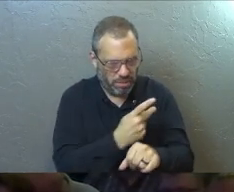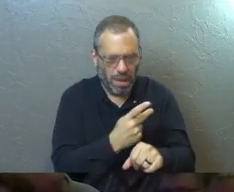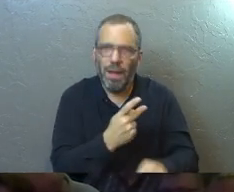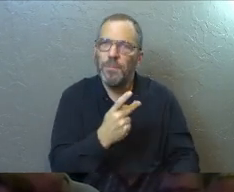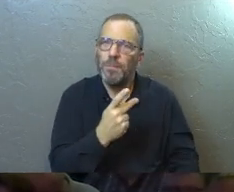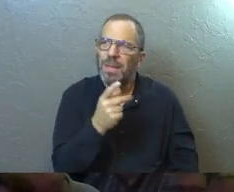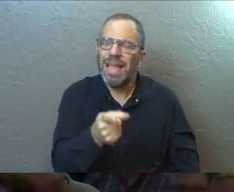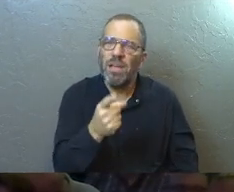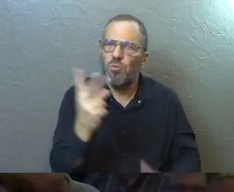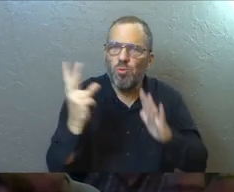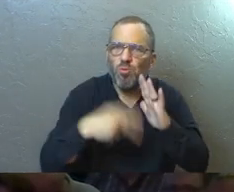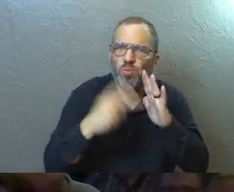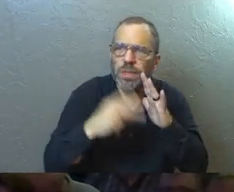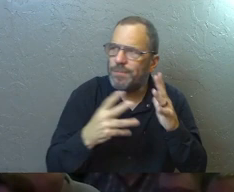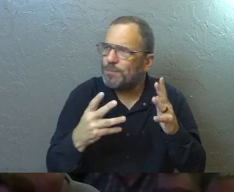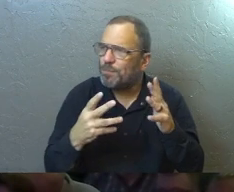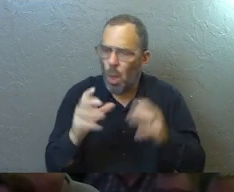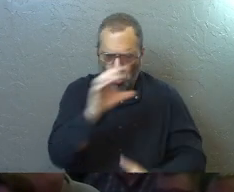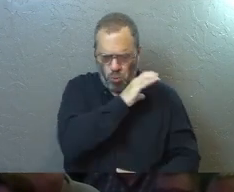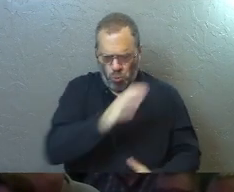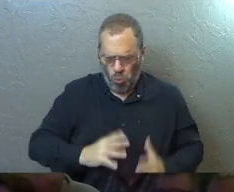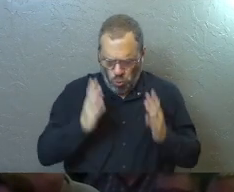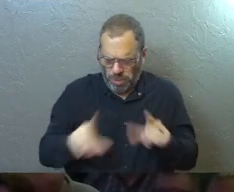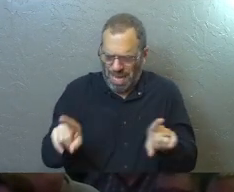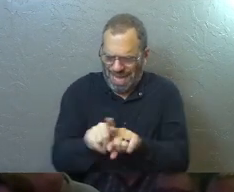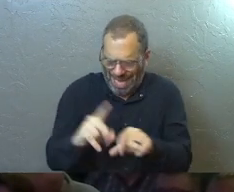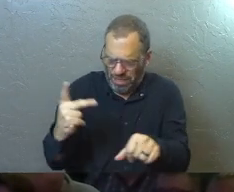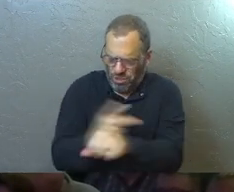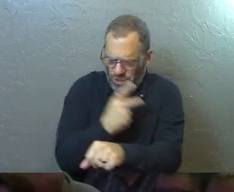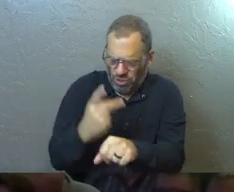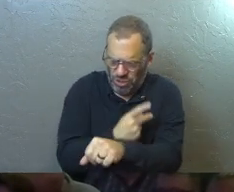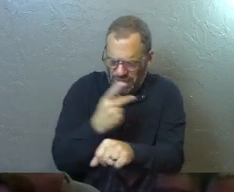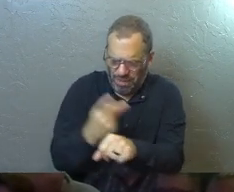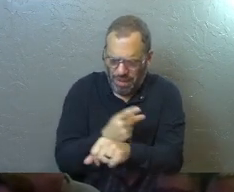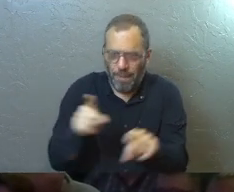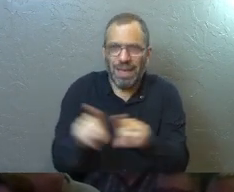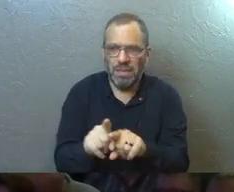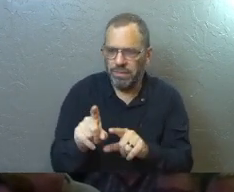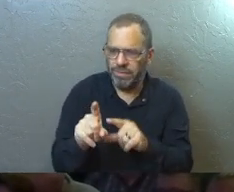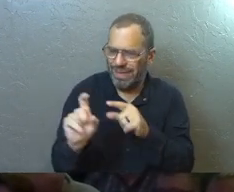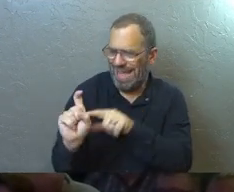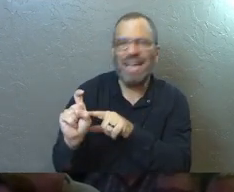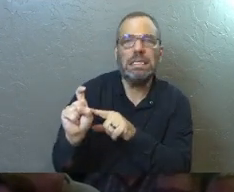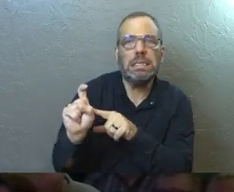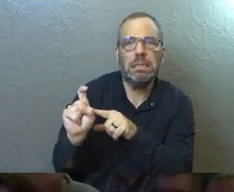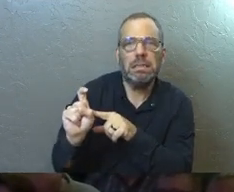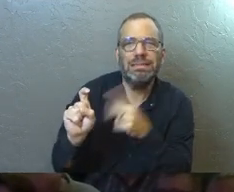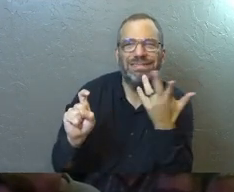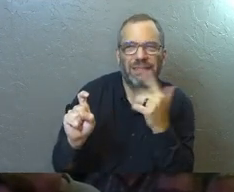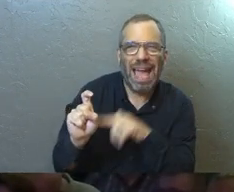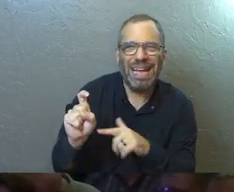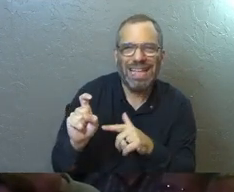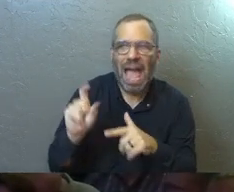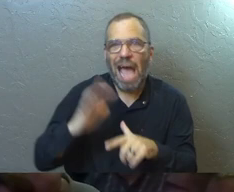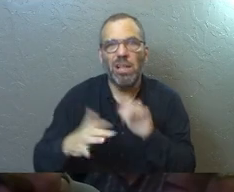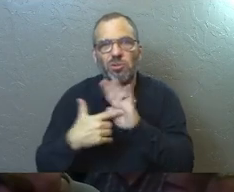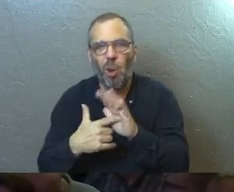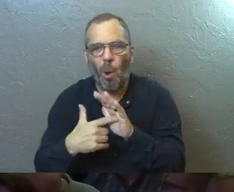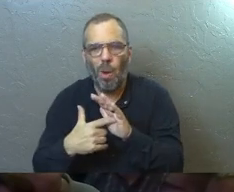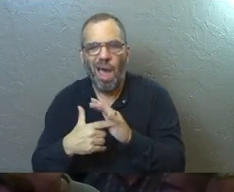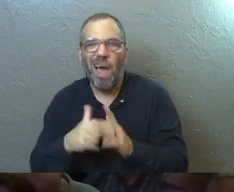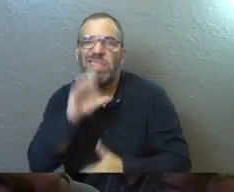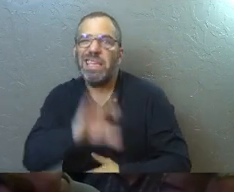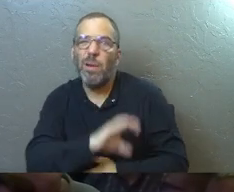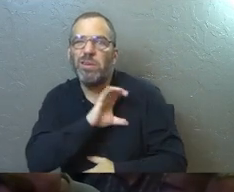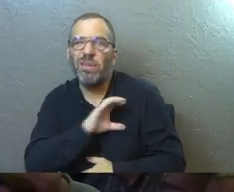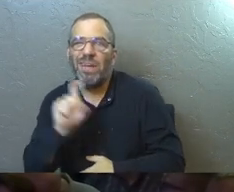And there are things that you will read that will tell you Christians are like sheep because of X. And they'll give you all kinds of characteristics of sheep and say